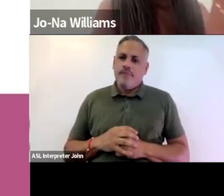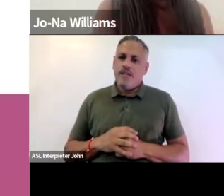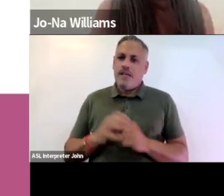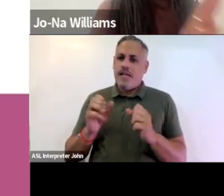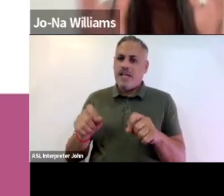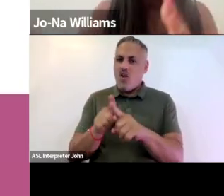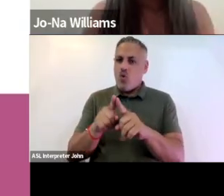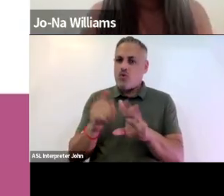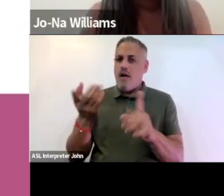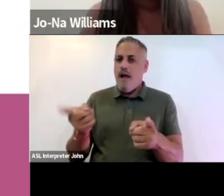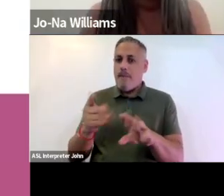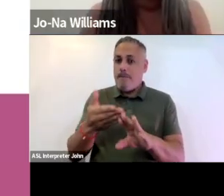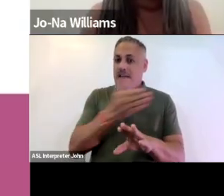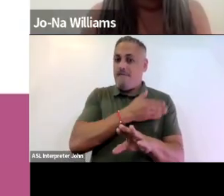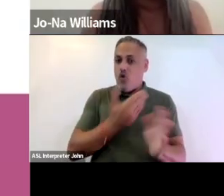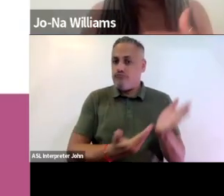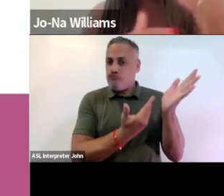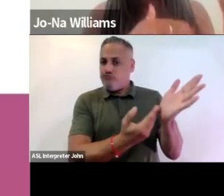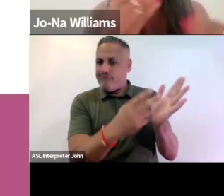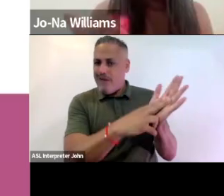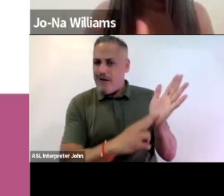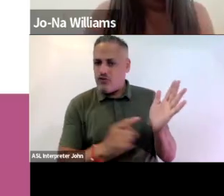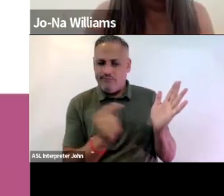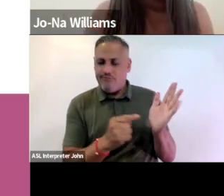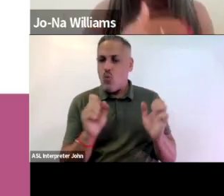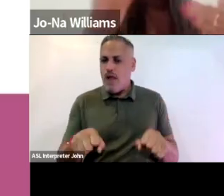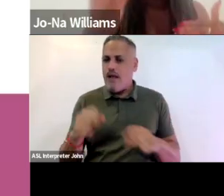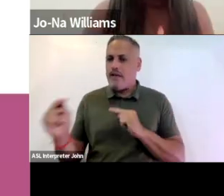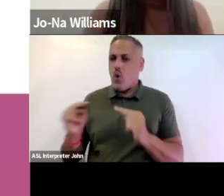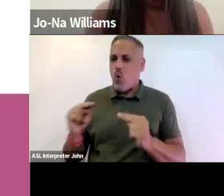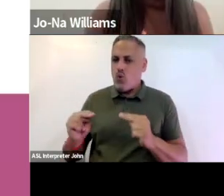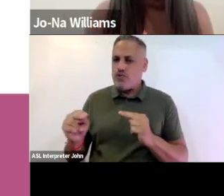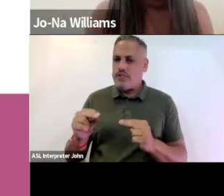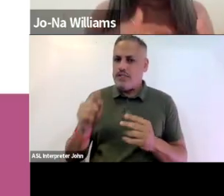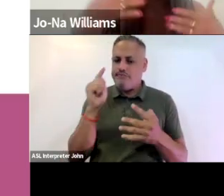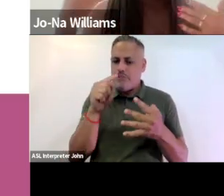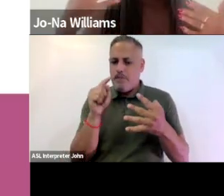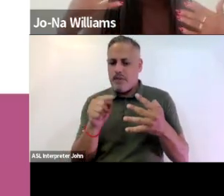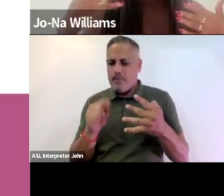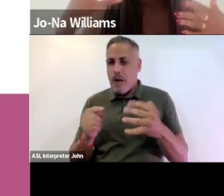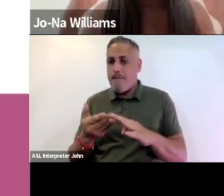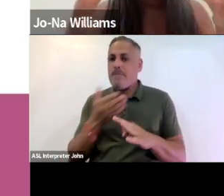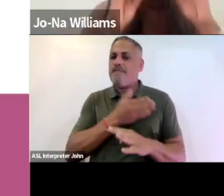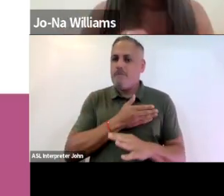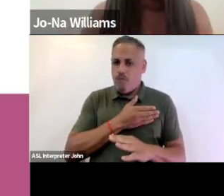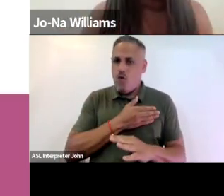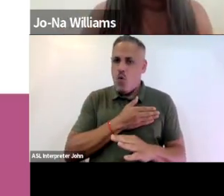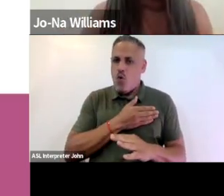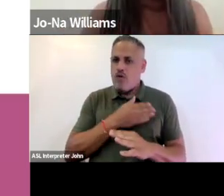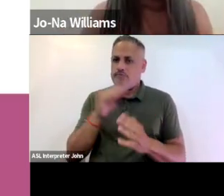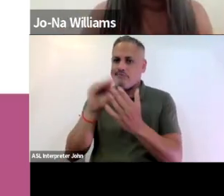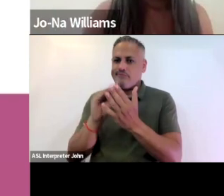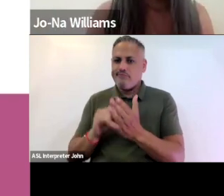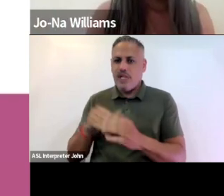also happen prior to you presenting the contract to them. You can negotiate these points before you insert them into